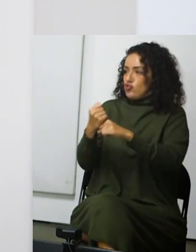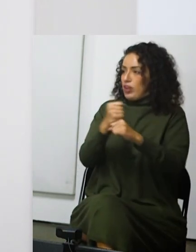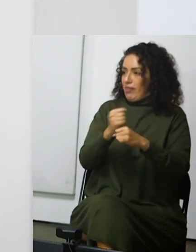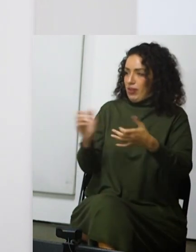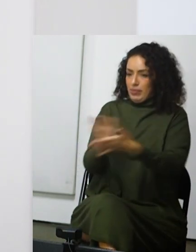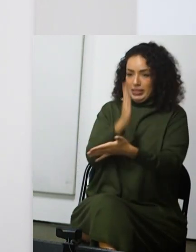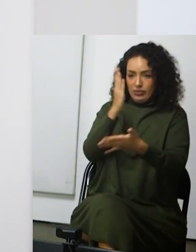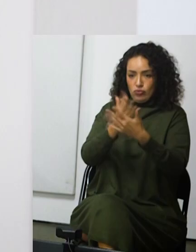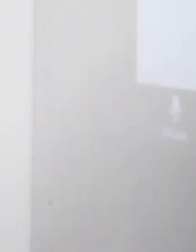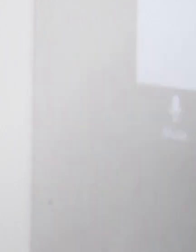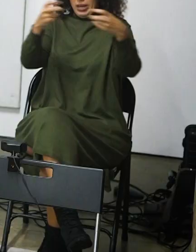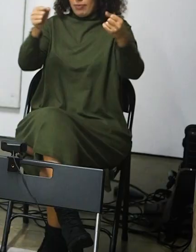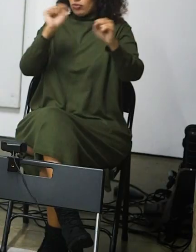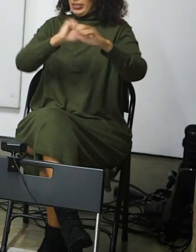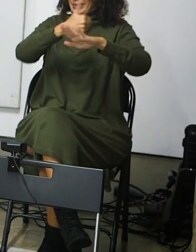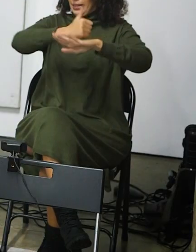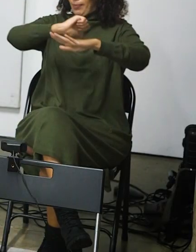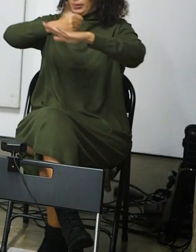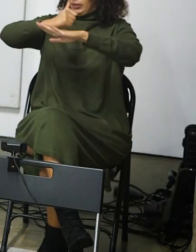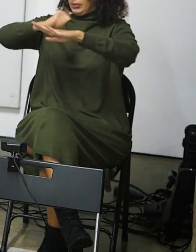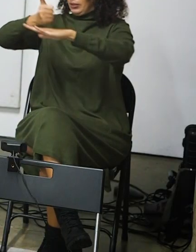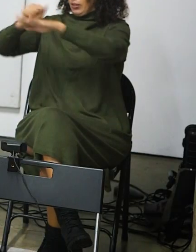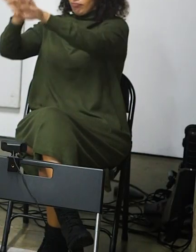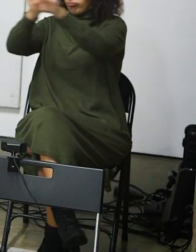my future at the moment.